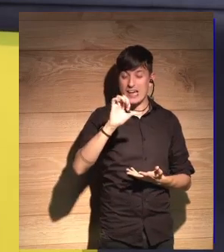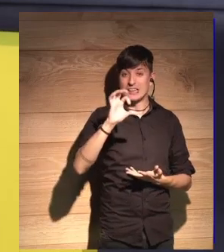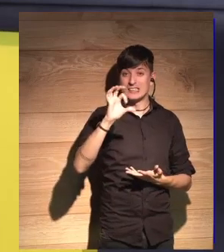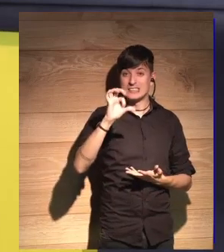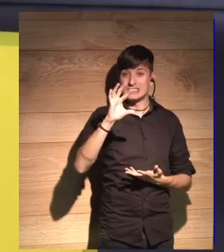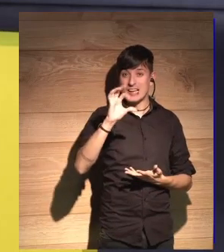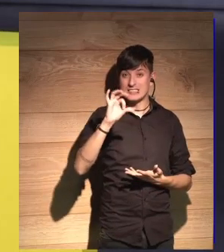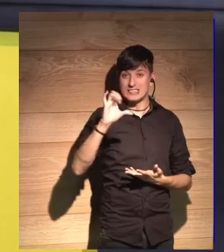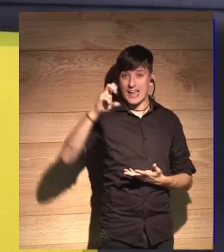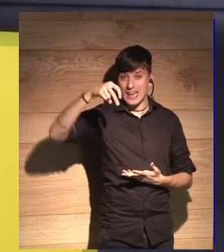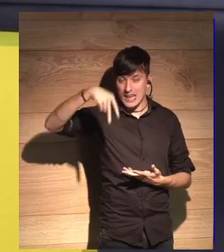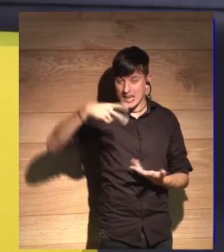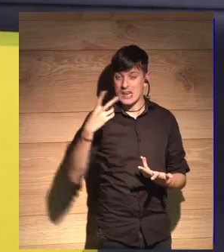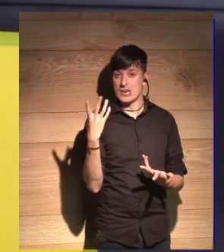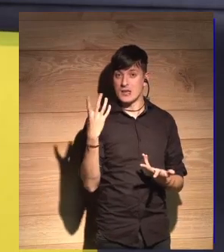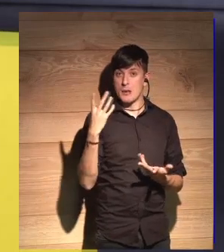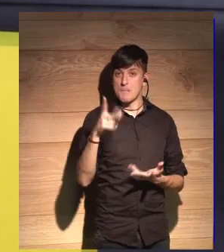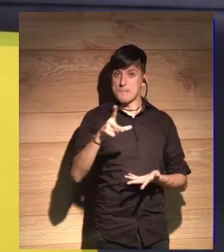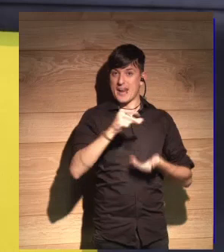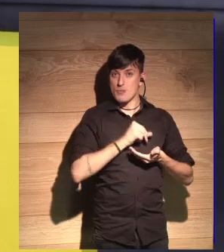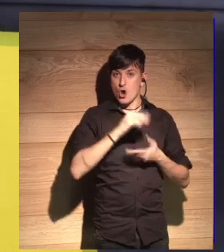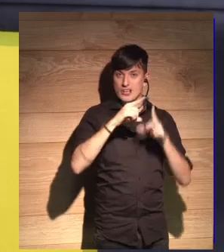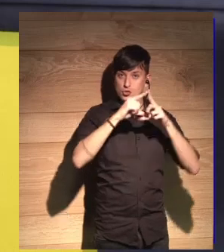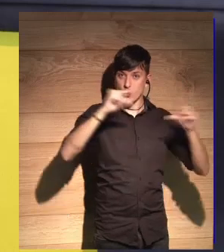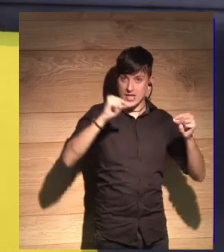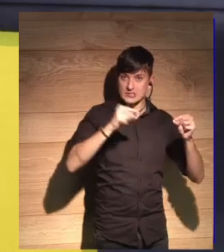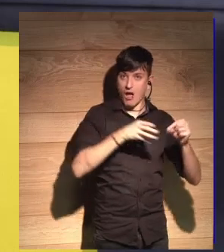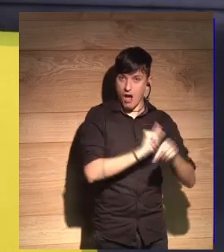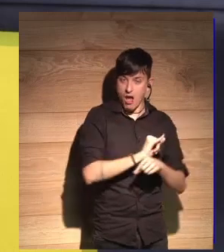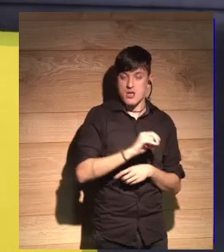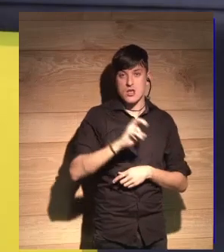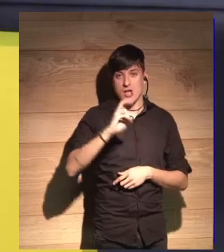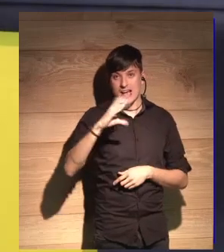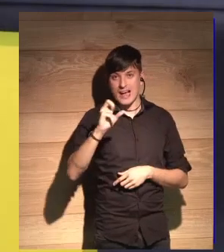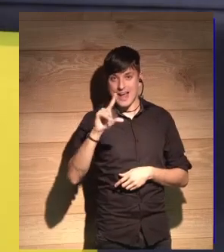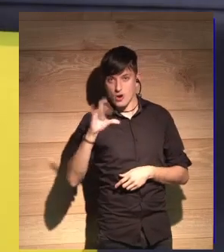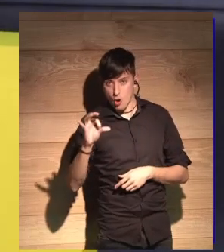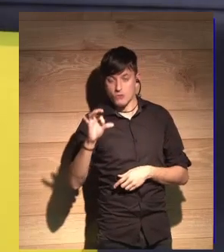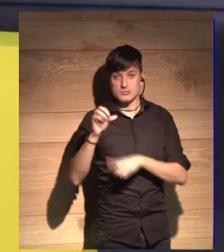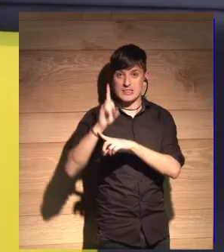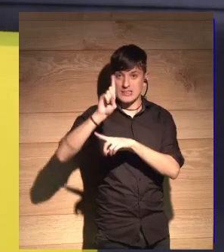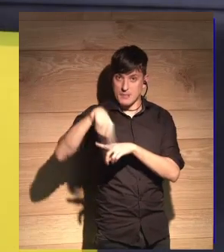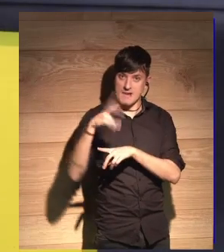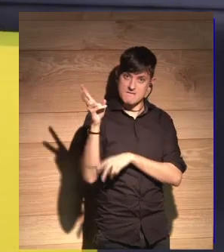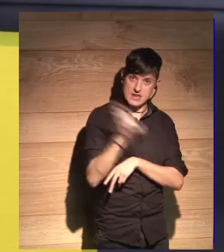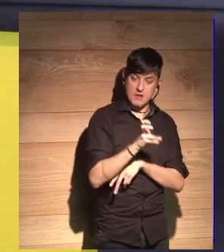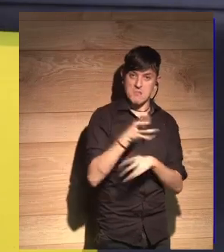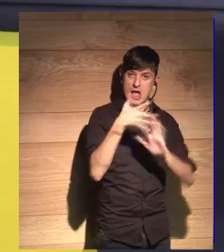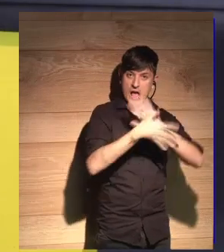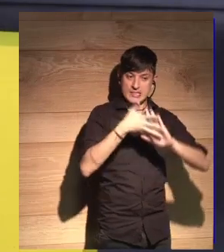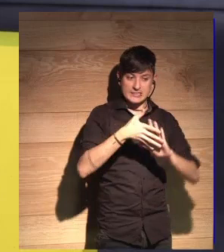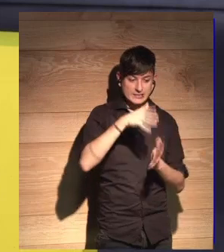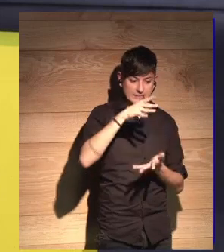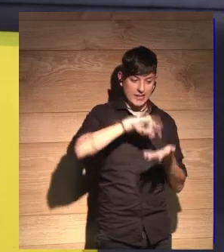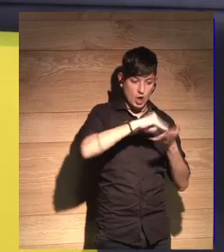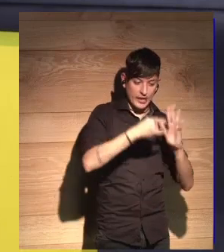a sociologist and has received the award, Princesa de Asturias Award, and Carlos Rotti, who spoke about how technology is